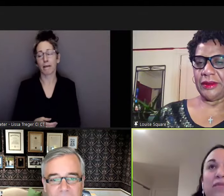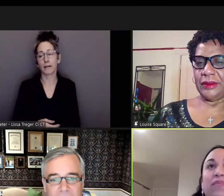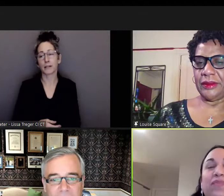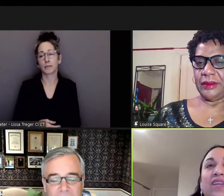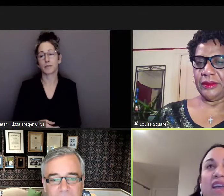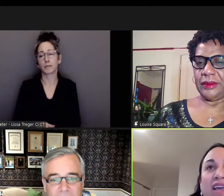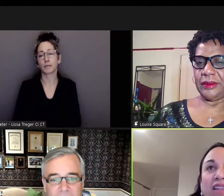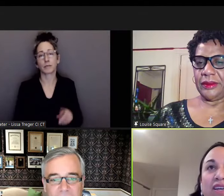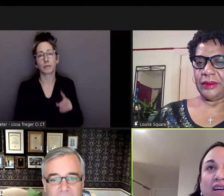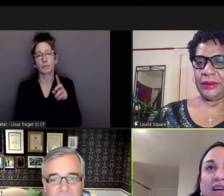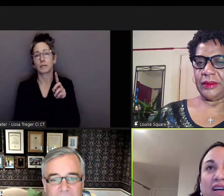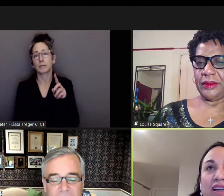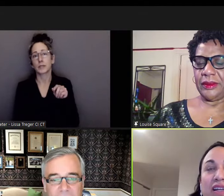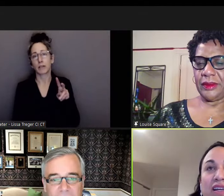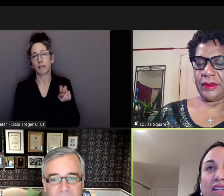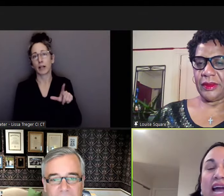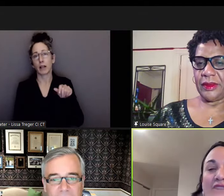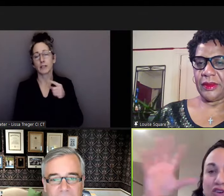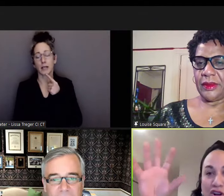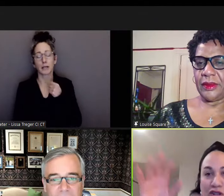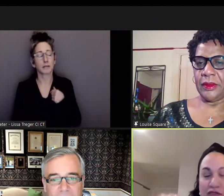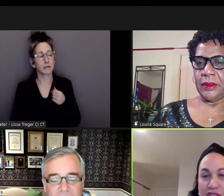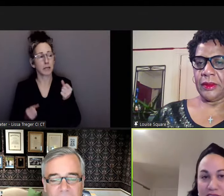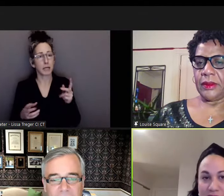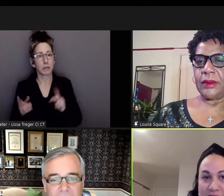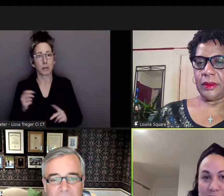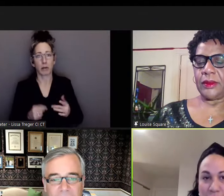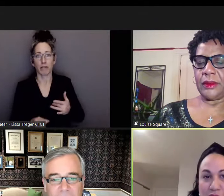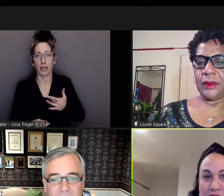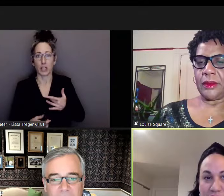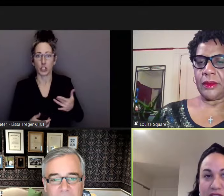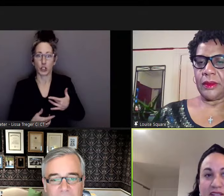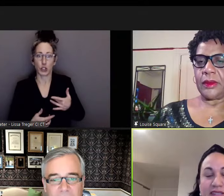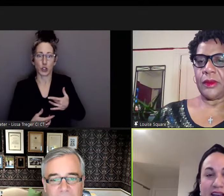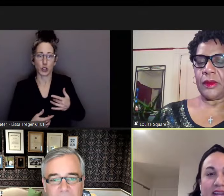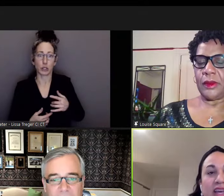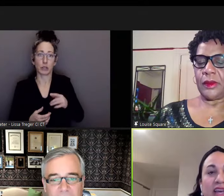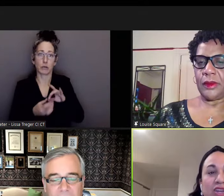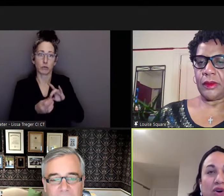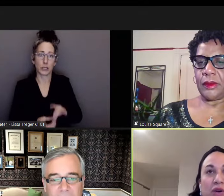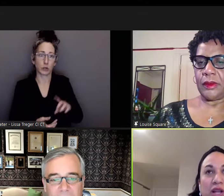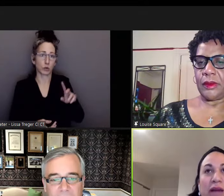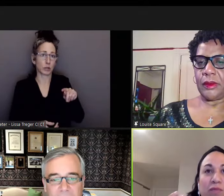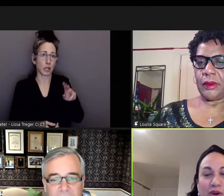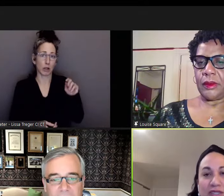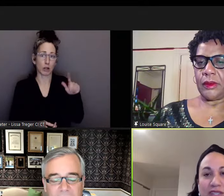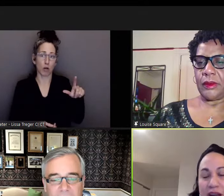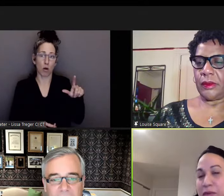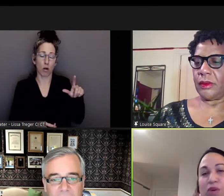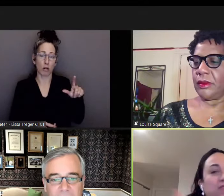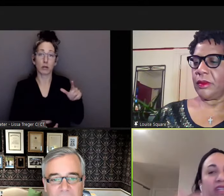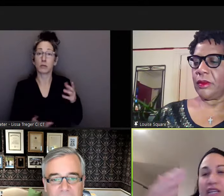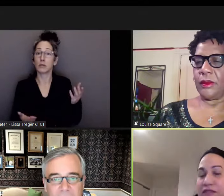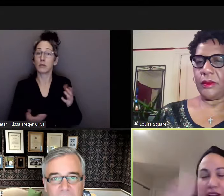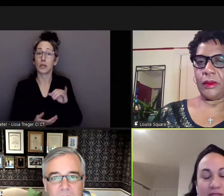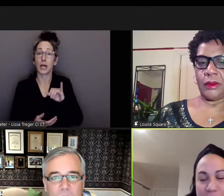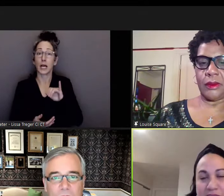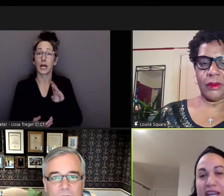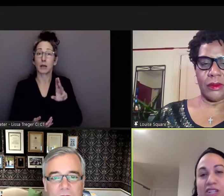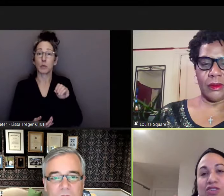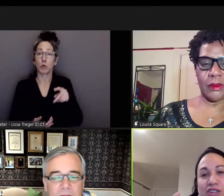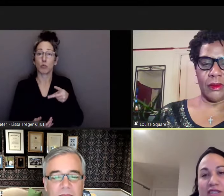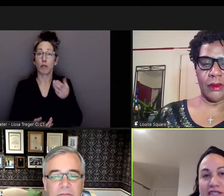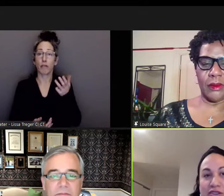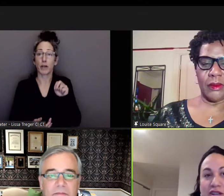taking the Tylenol versus ibuprofen, right, is that ibuprofen, Aleve, any of